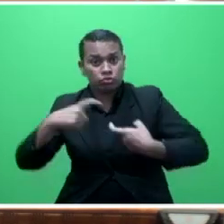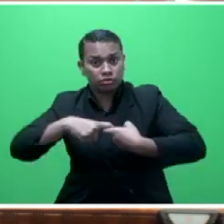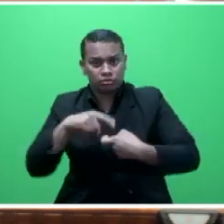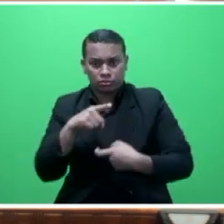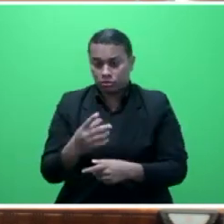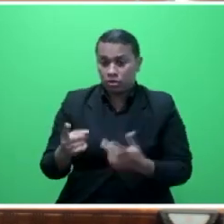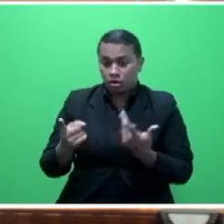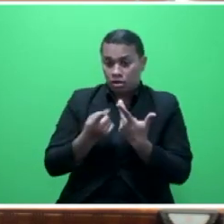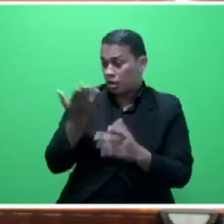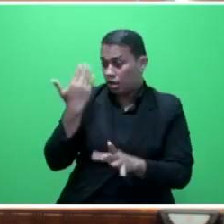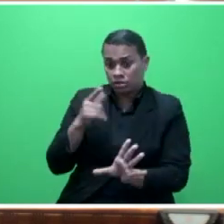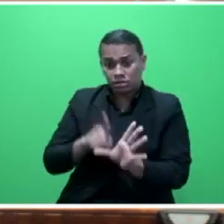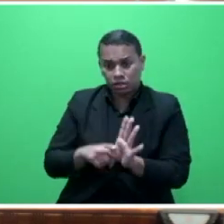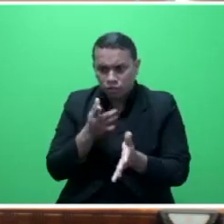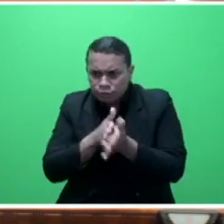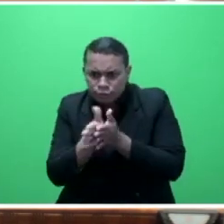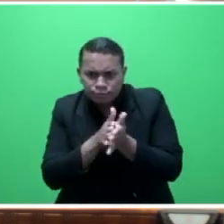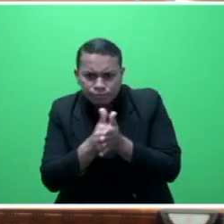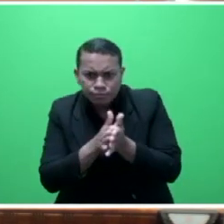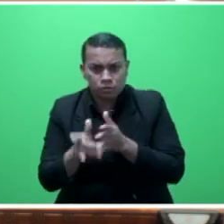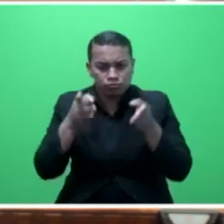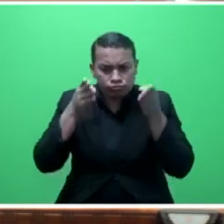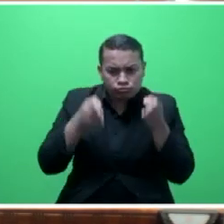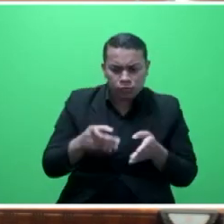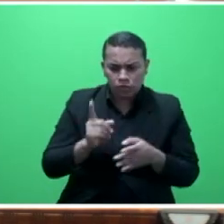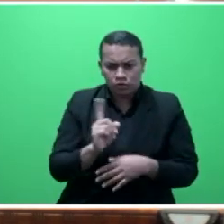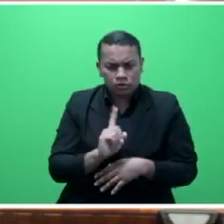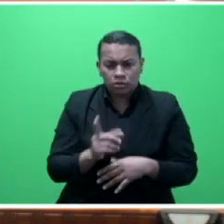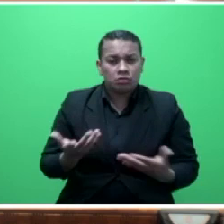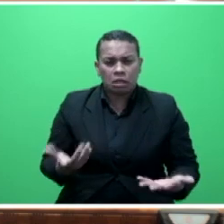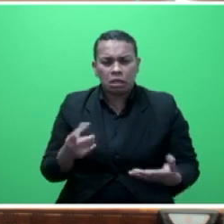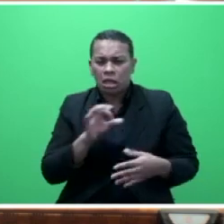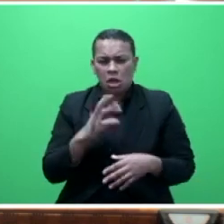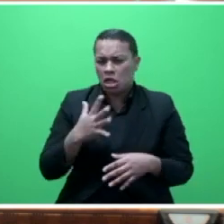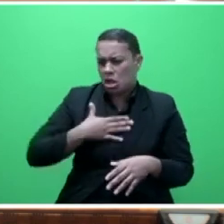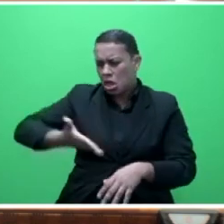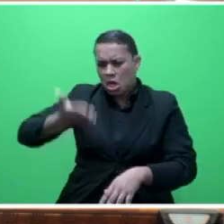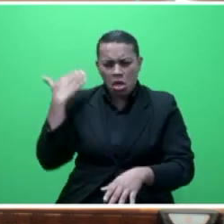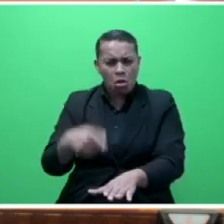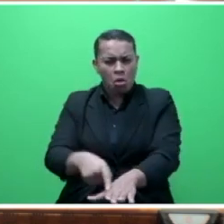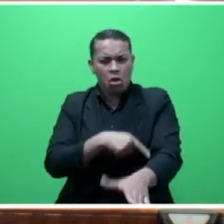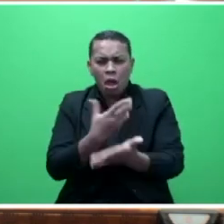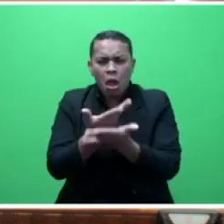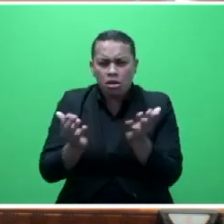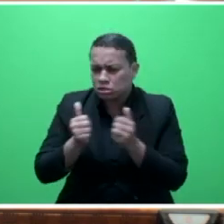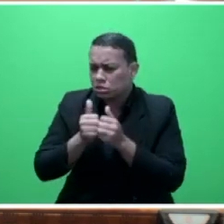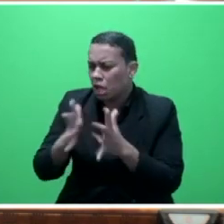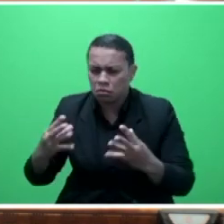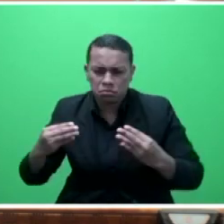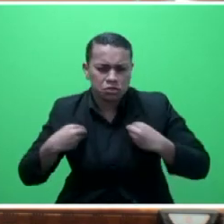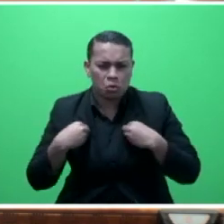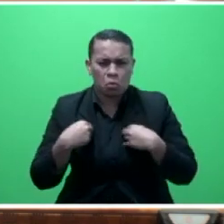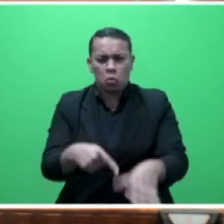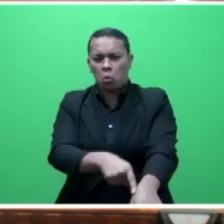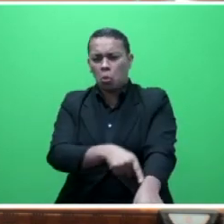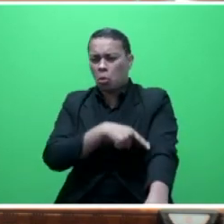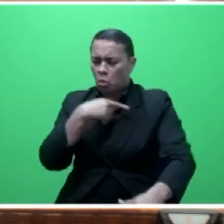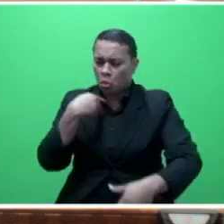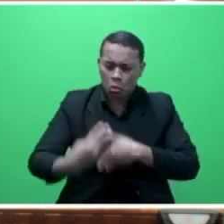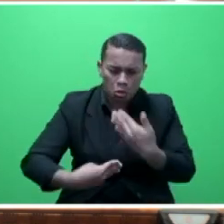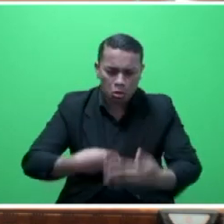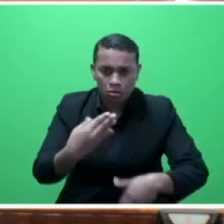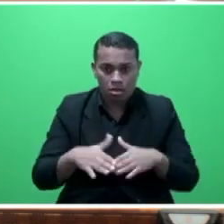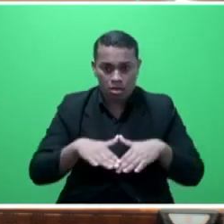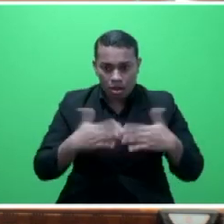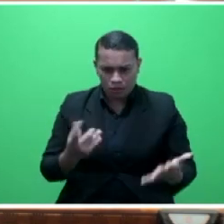mission to cut through the red tape of starting a business. The fixes we've already made have cut the business licensing process from